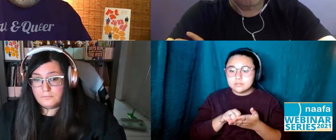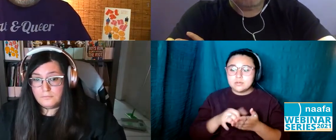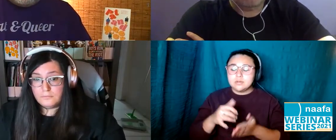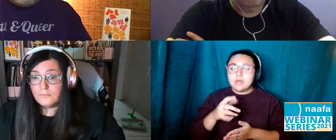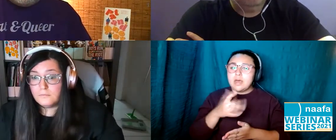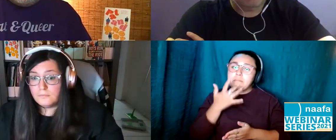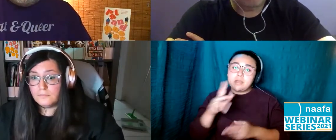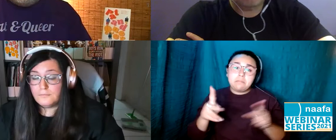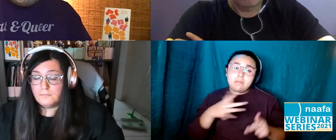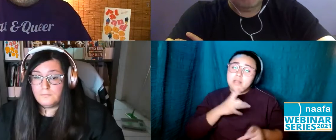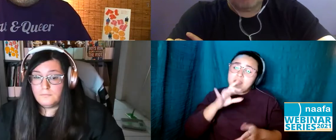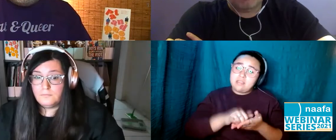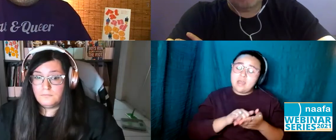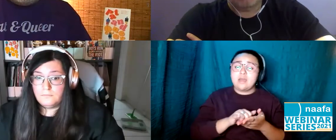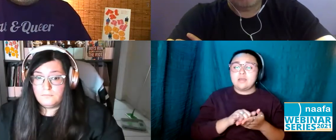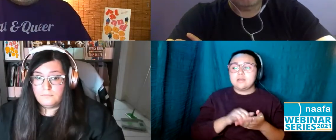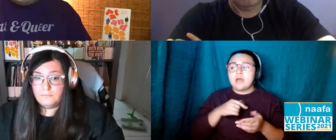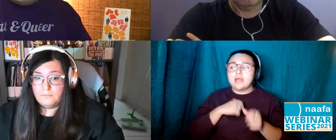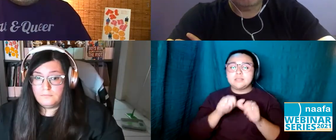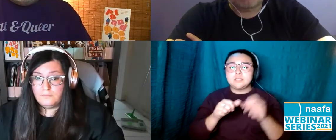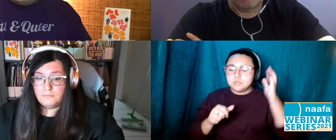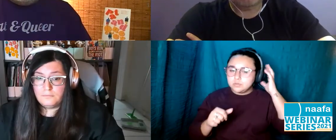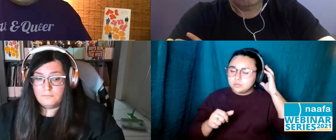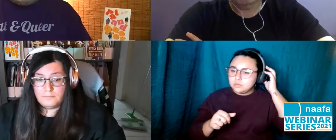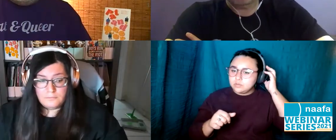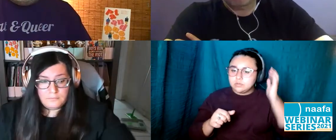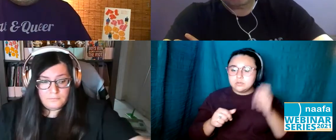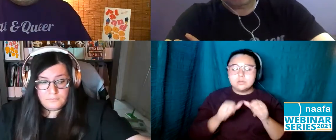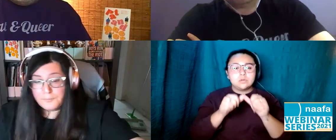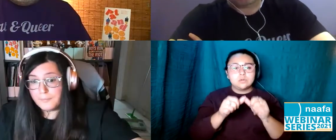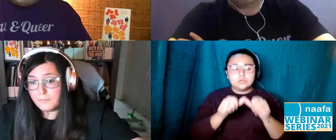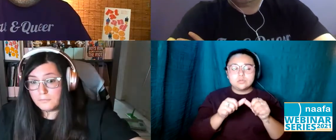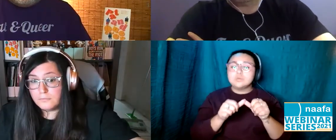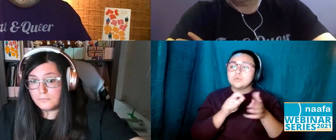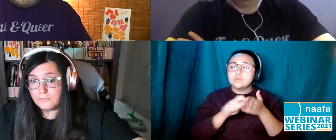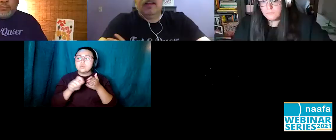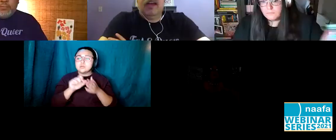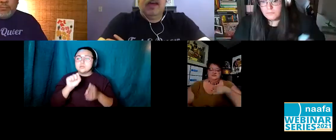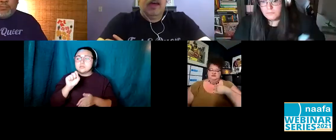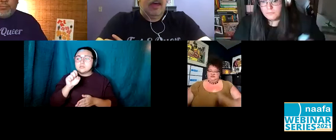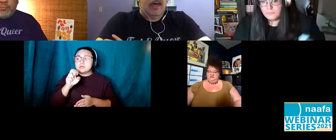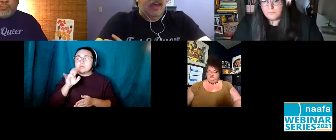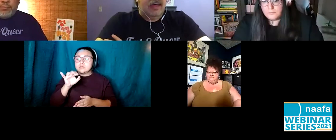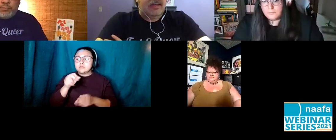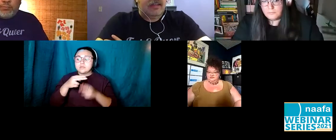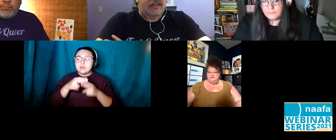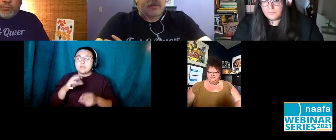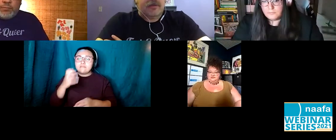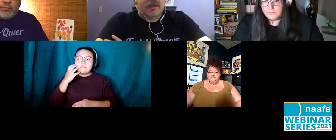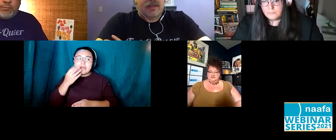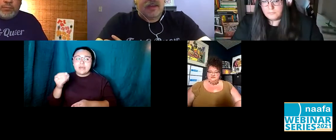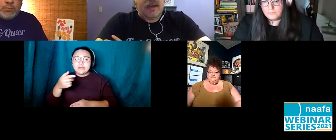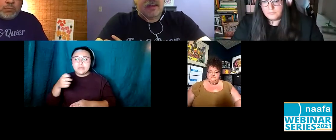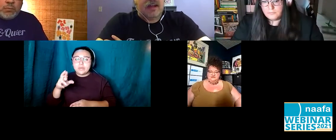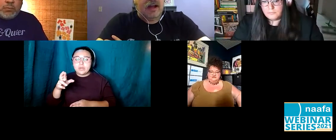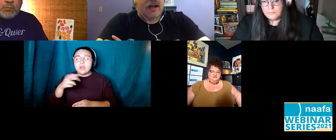received, I had the opportunity to write an essay series called Fat and Queer. And as I was working